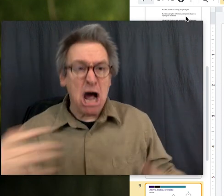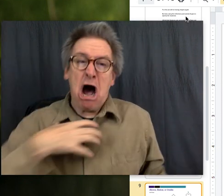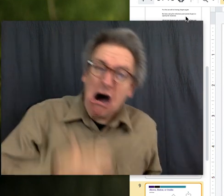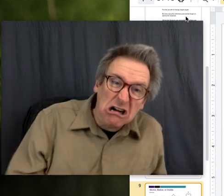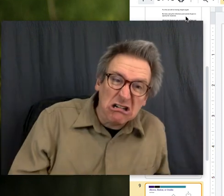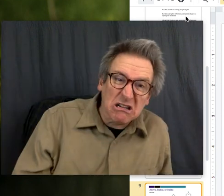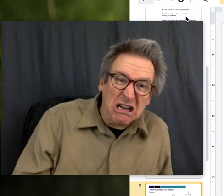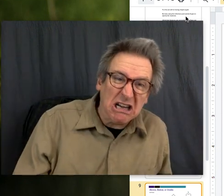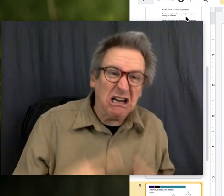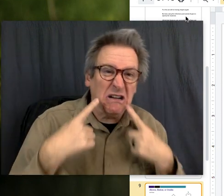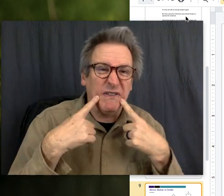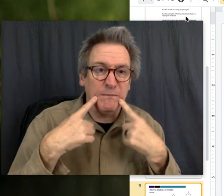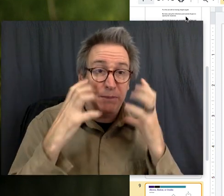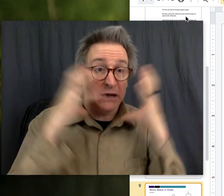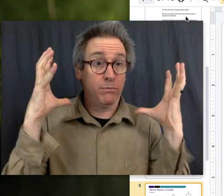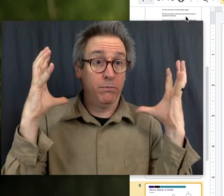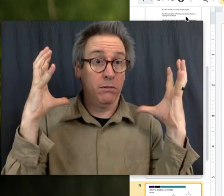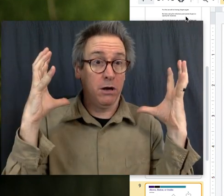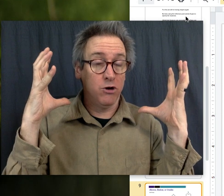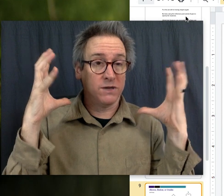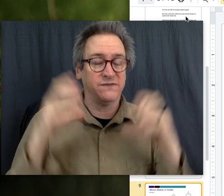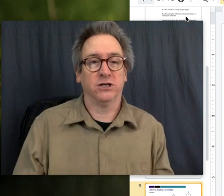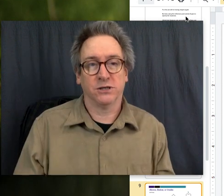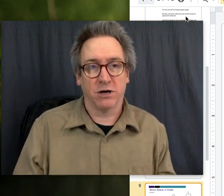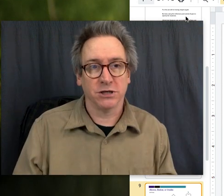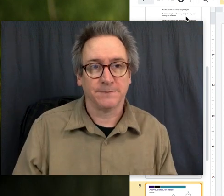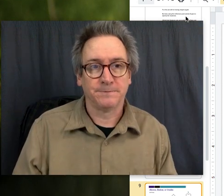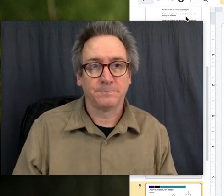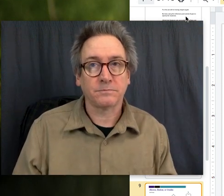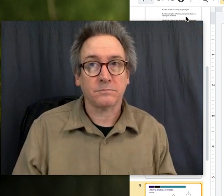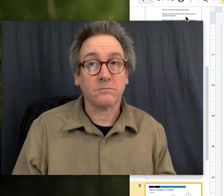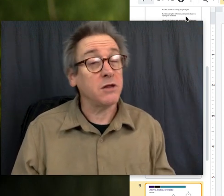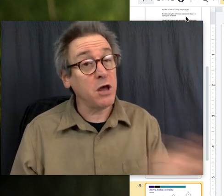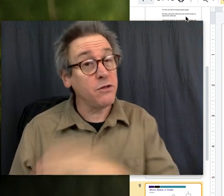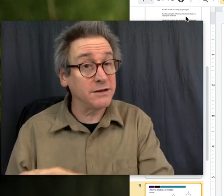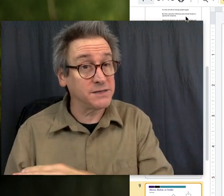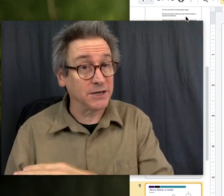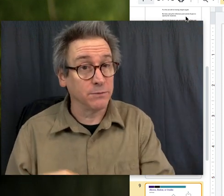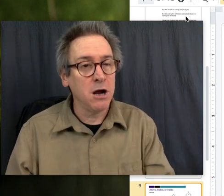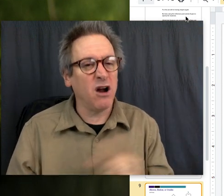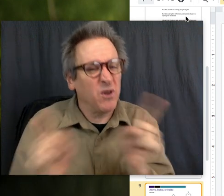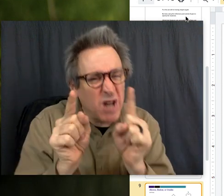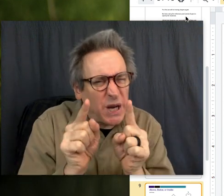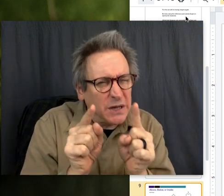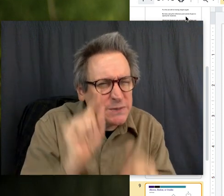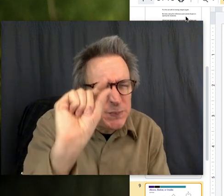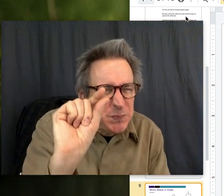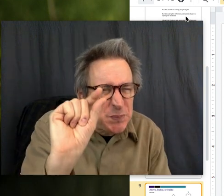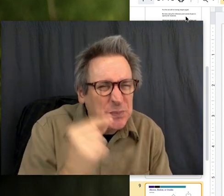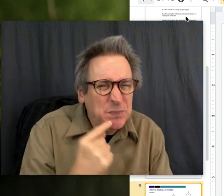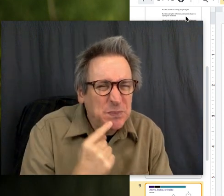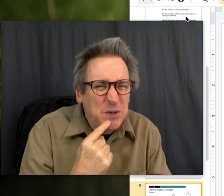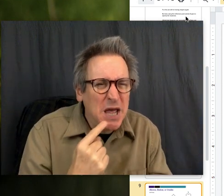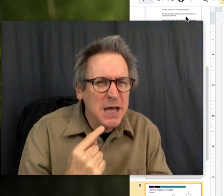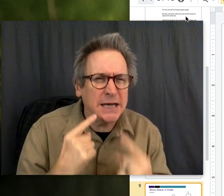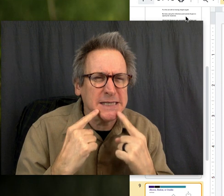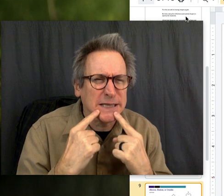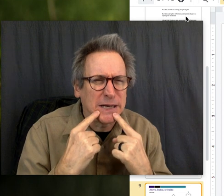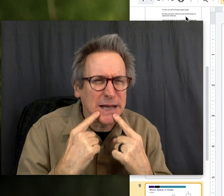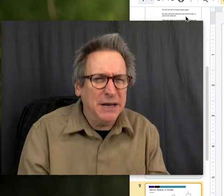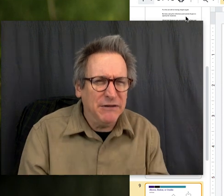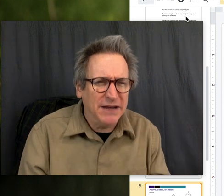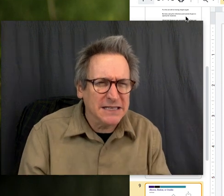big, hungry, big, enormous facial expressions. The other end of the spectrum are their tiny things. And